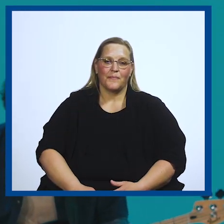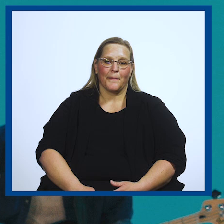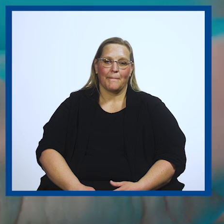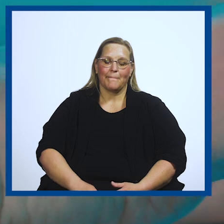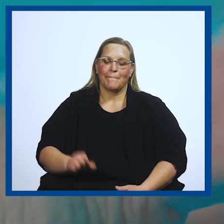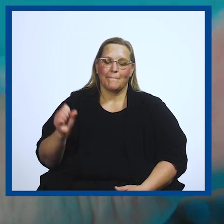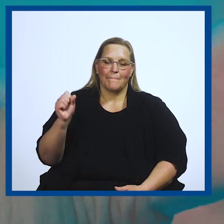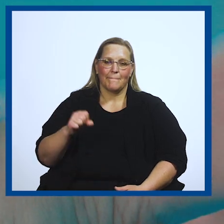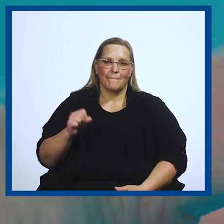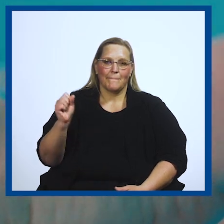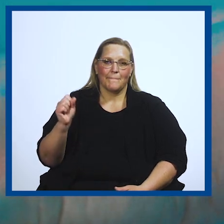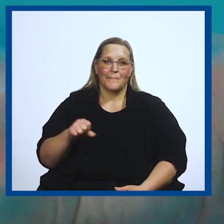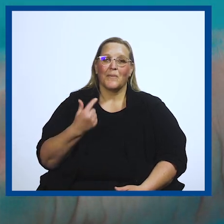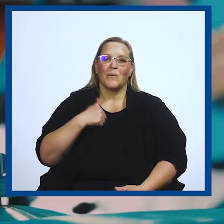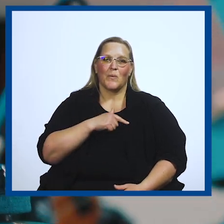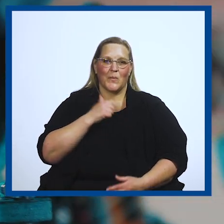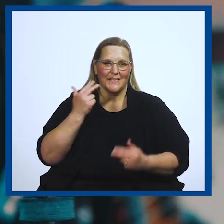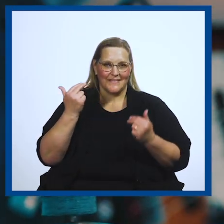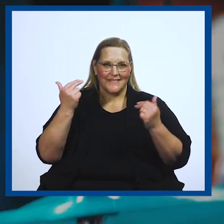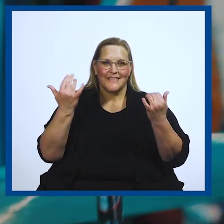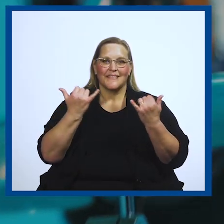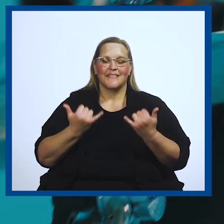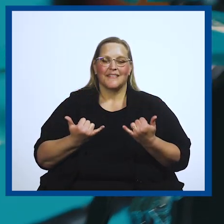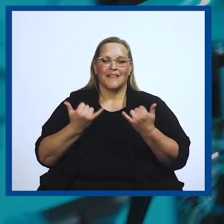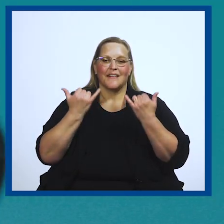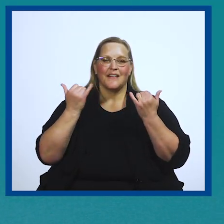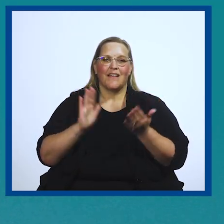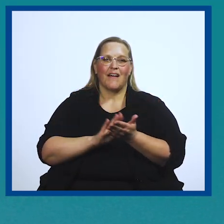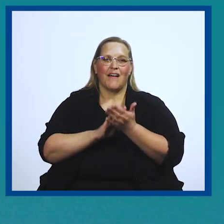Oh yeah, we sing it now.